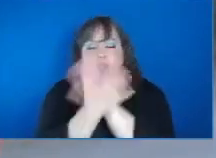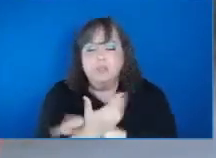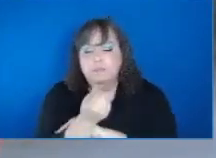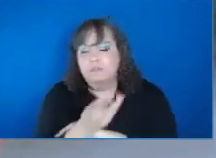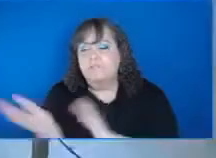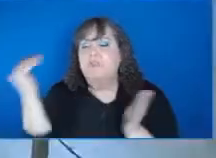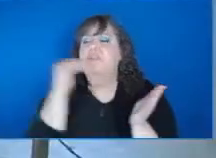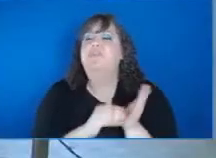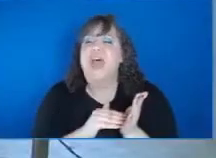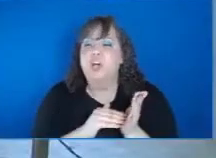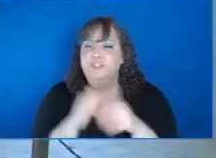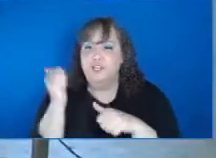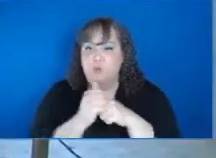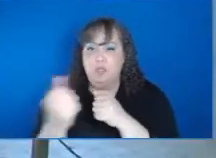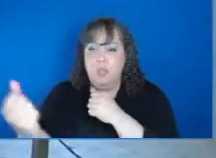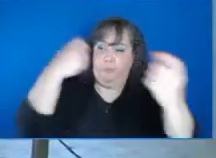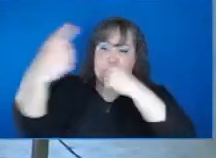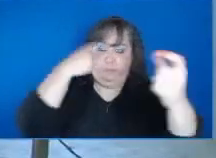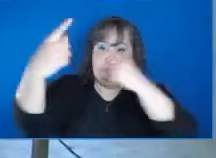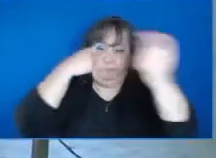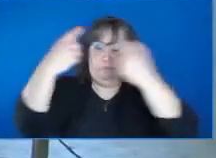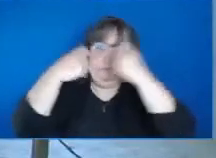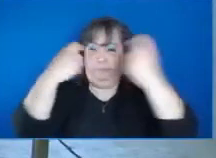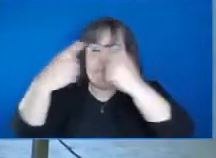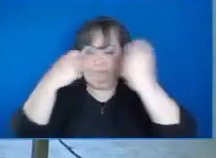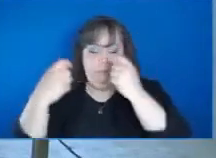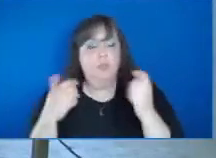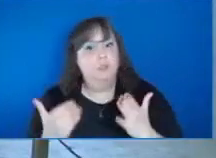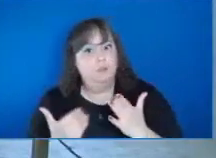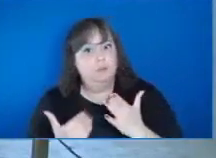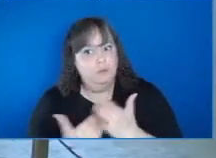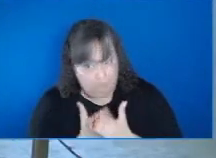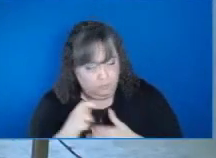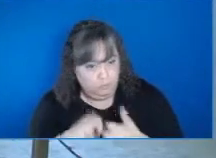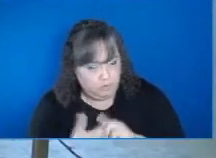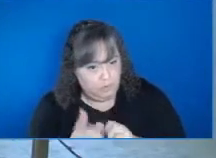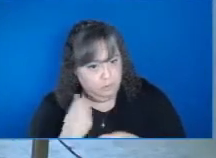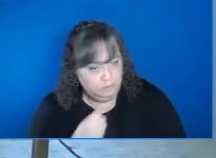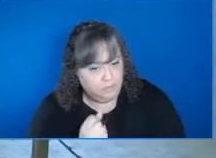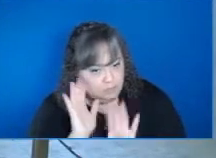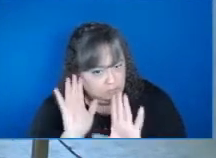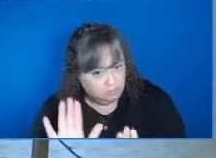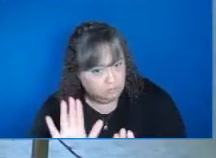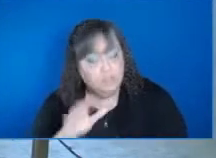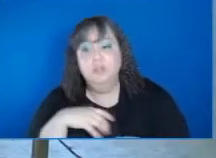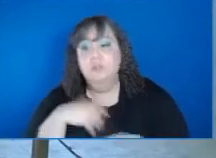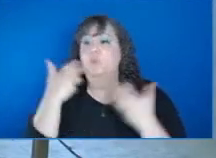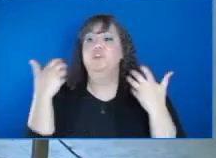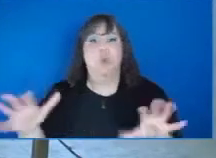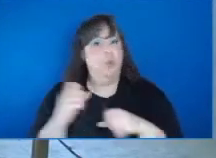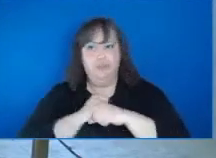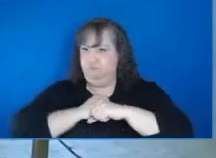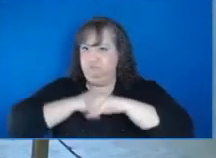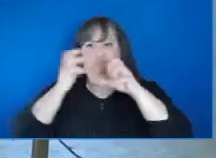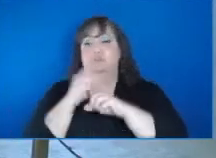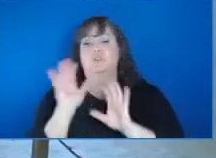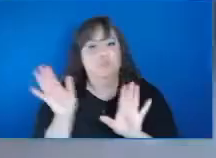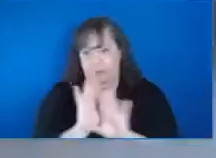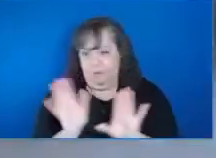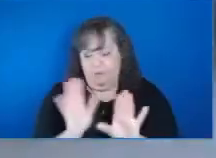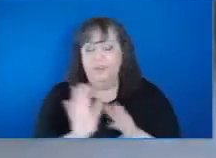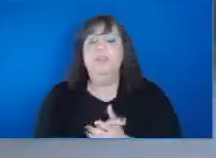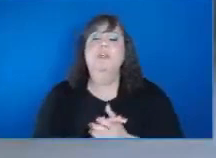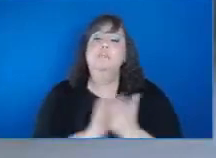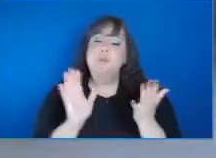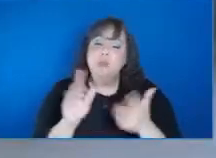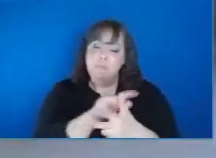coming towards Earth. Now we have new problems. And then we have new problems. Okay. So we really don't want to blow it up. Okay. So those are things that we're thinking about for the